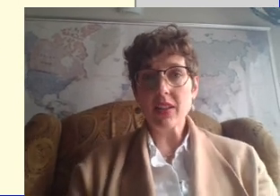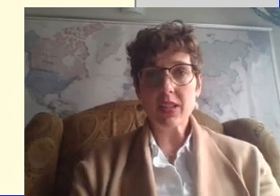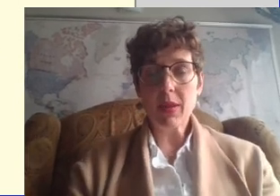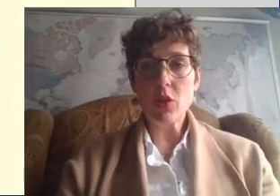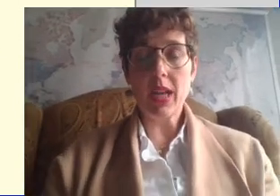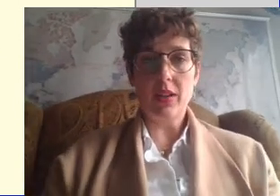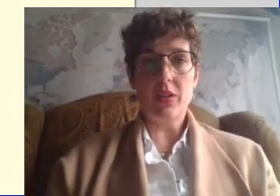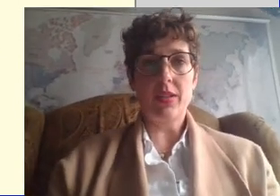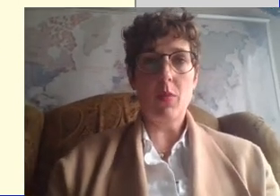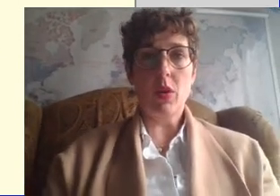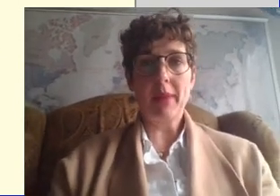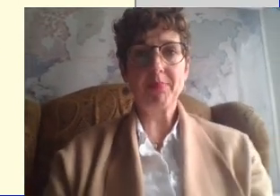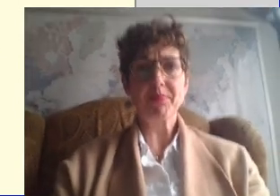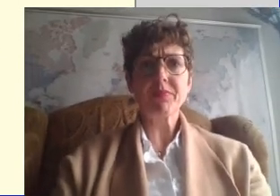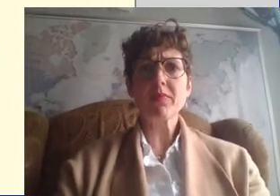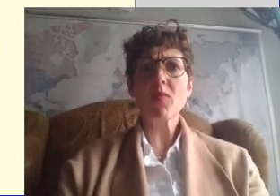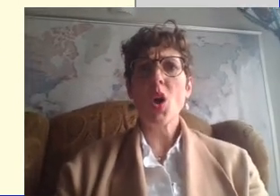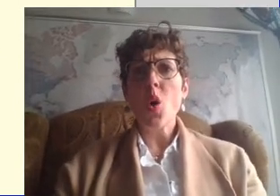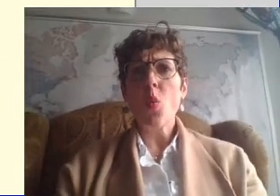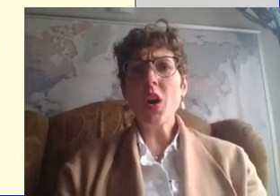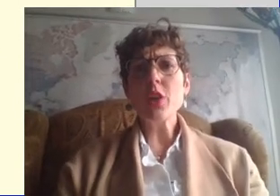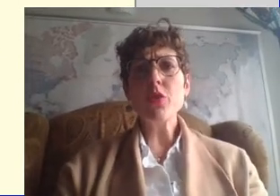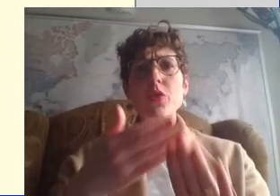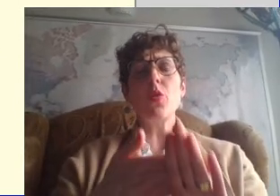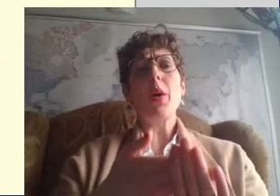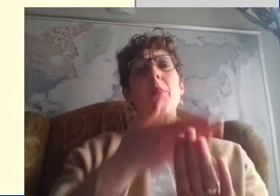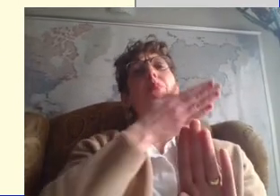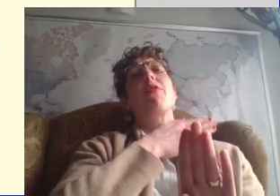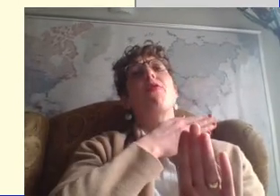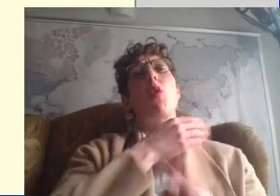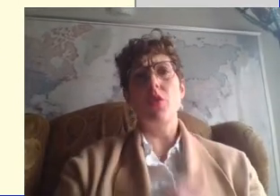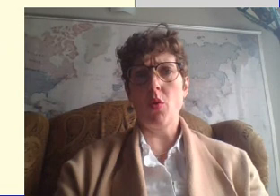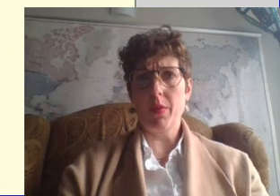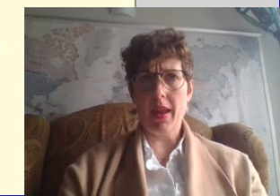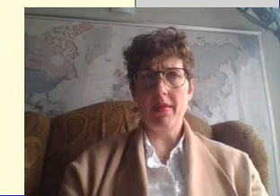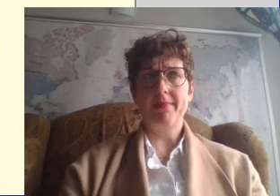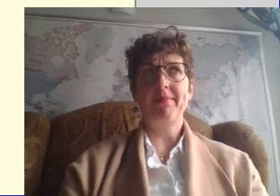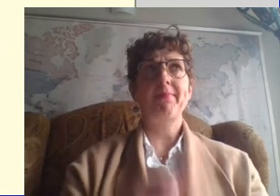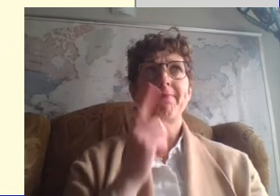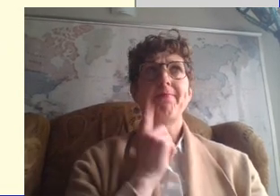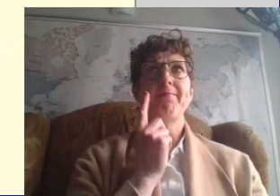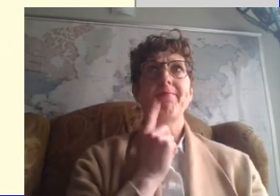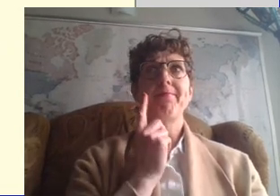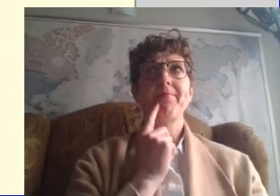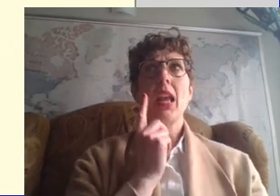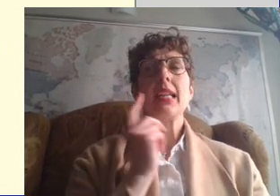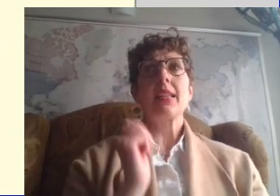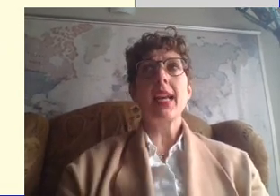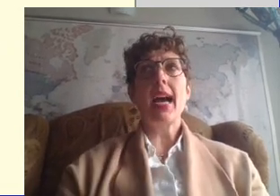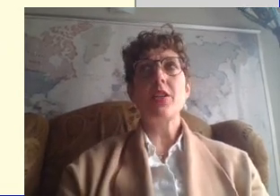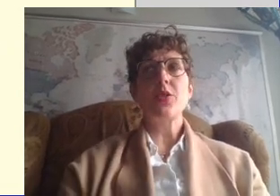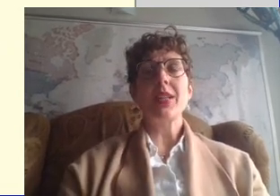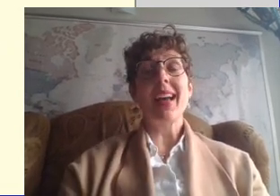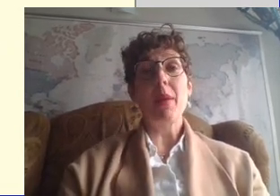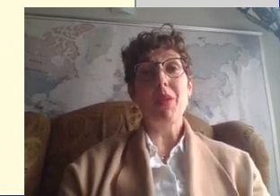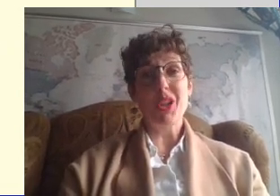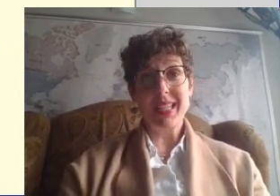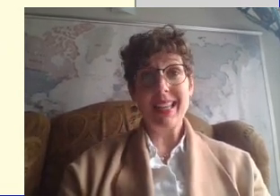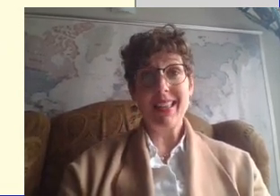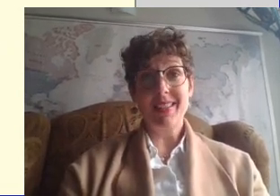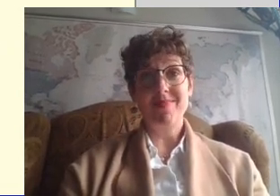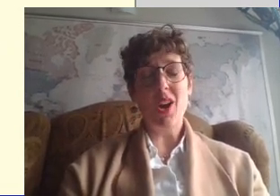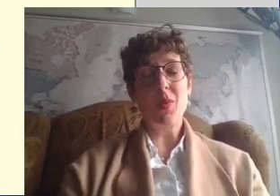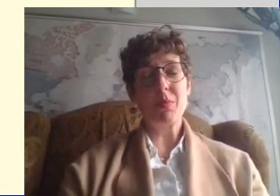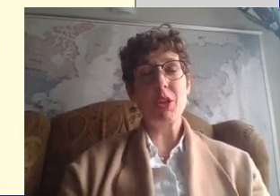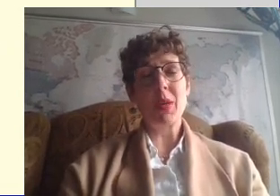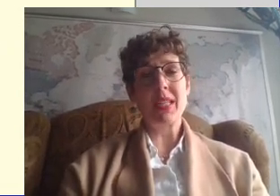I'll answer some and you can answer some, okay? What do you do before you go to bed? Something I do is I brush my